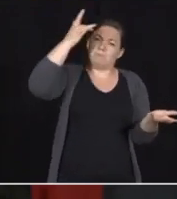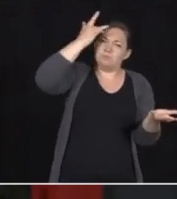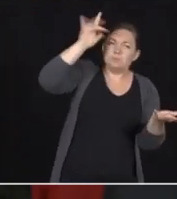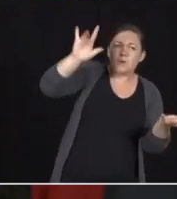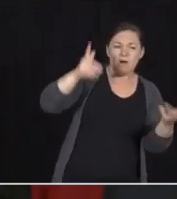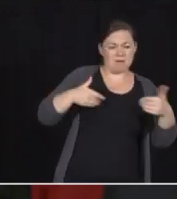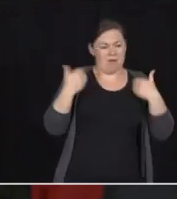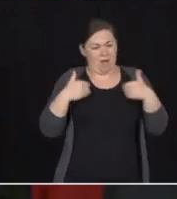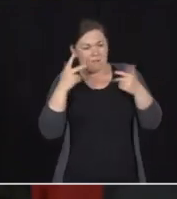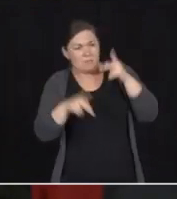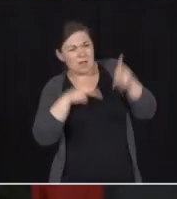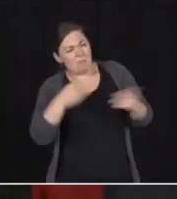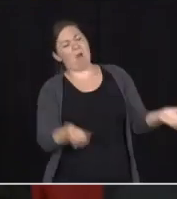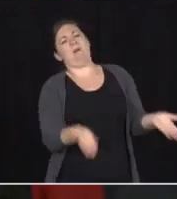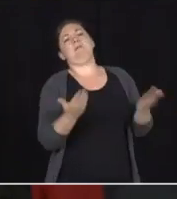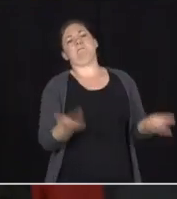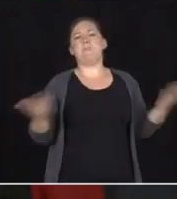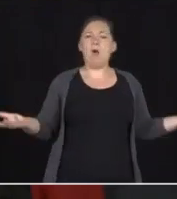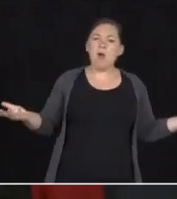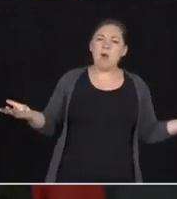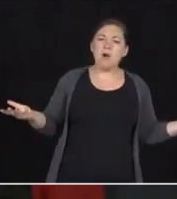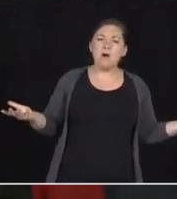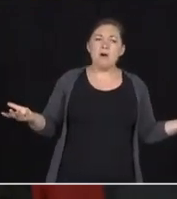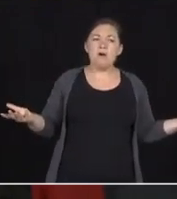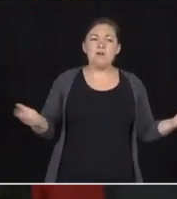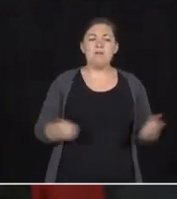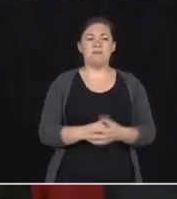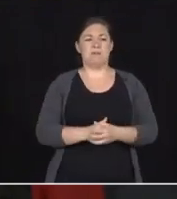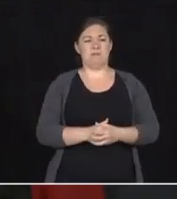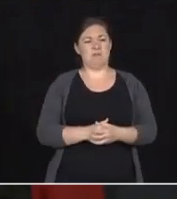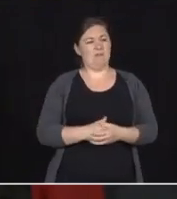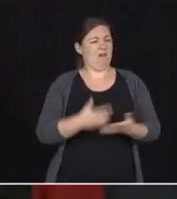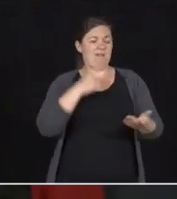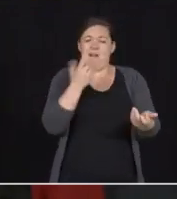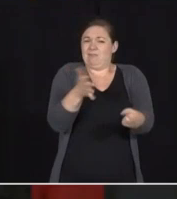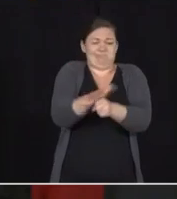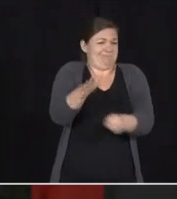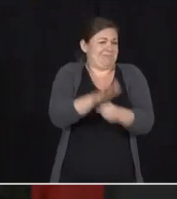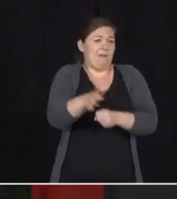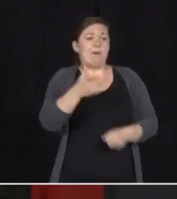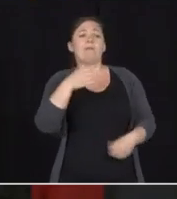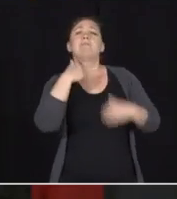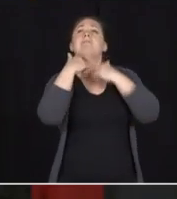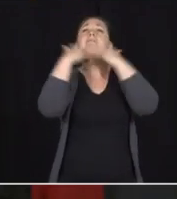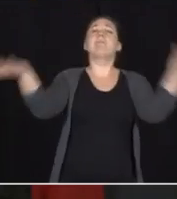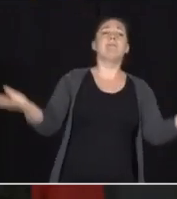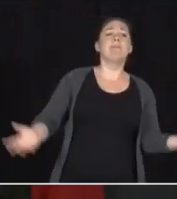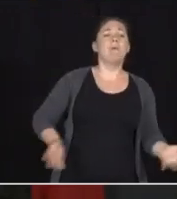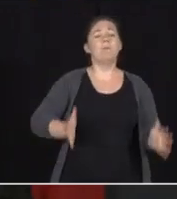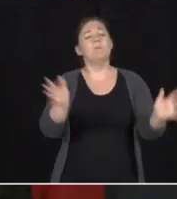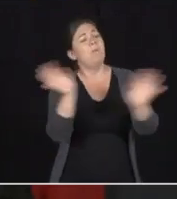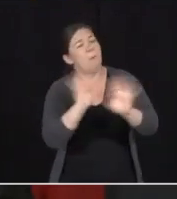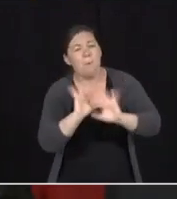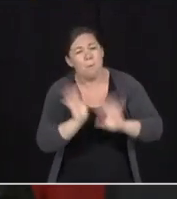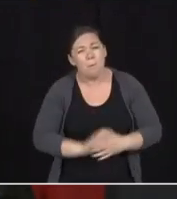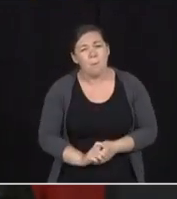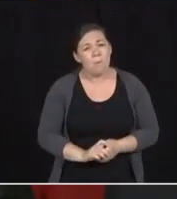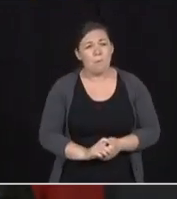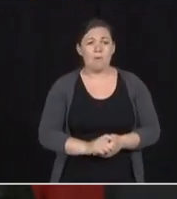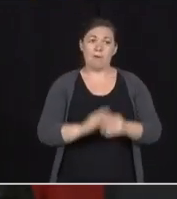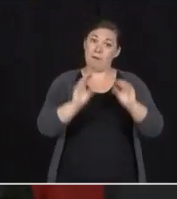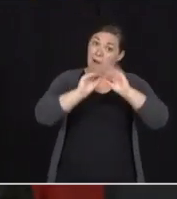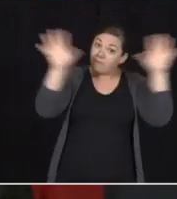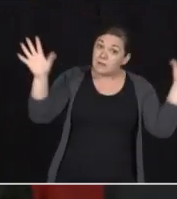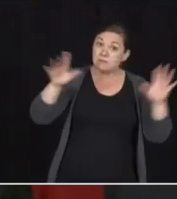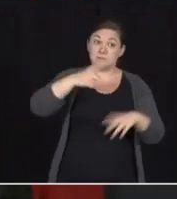guys, give me a break. You know, just don't do reckless things like that. I just, because they're obviously